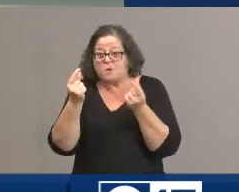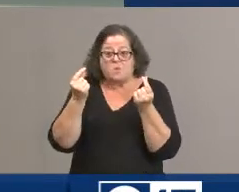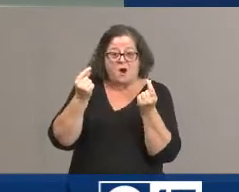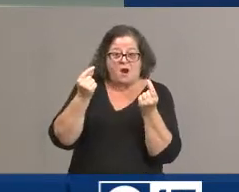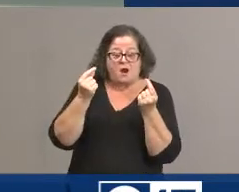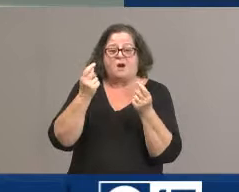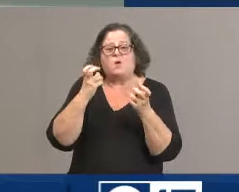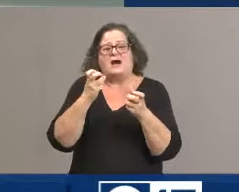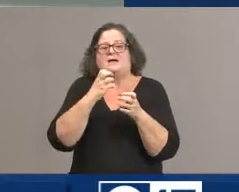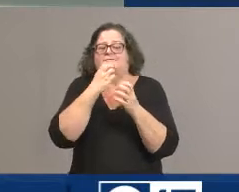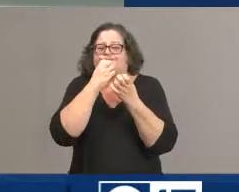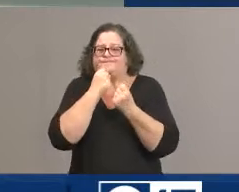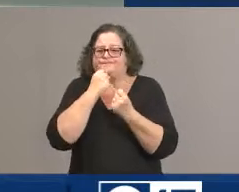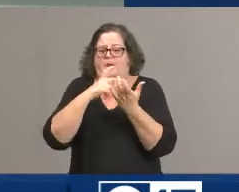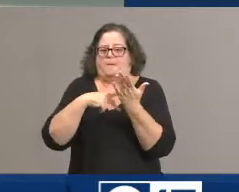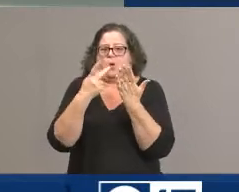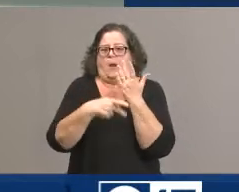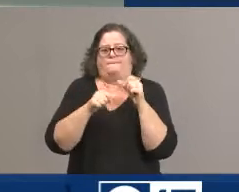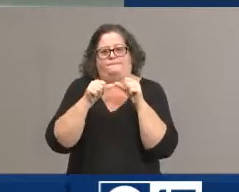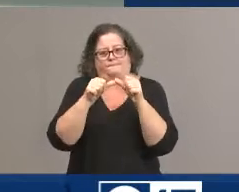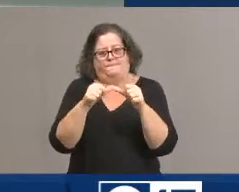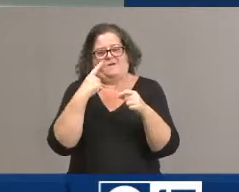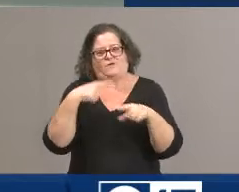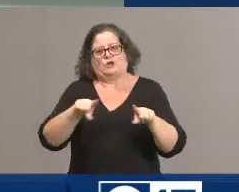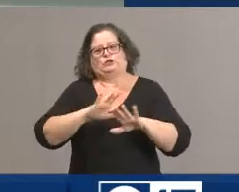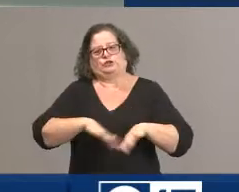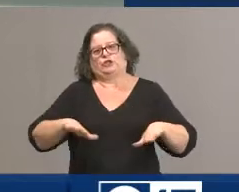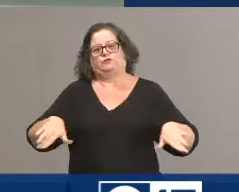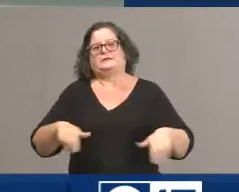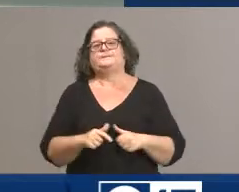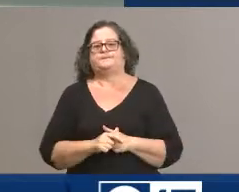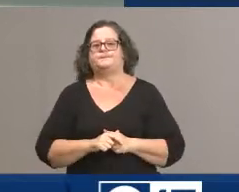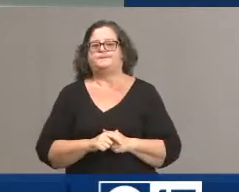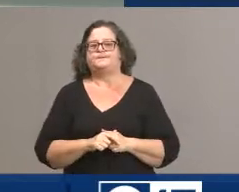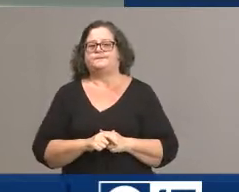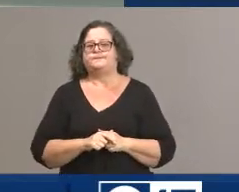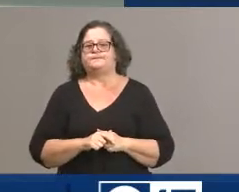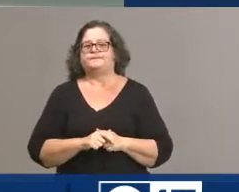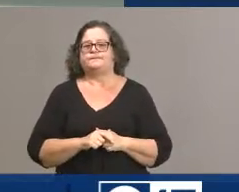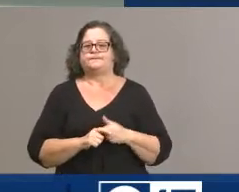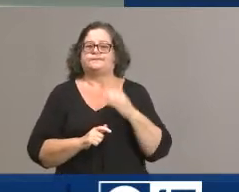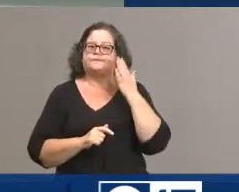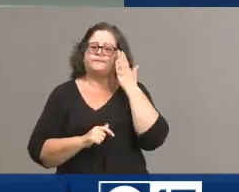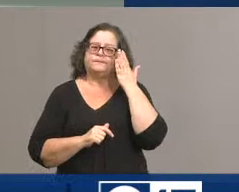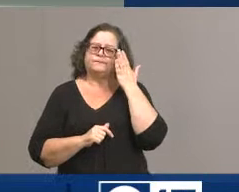Also, we have great concern and love for